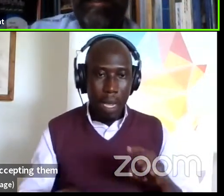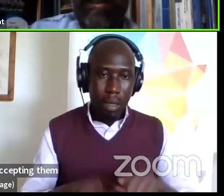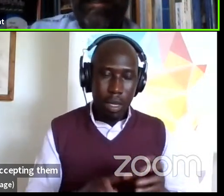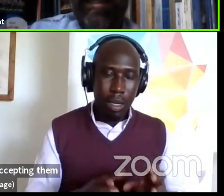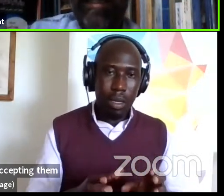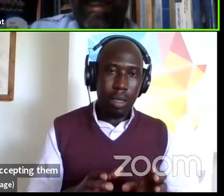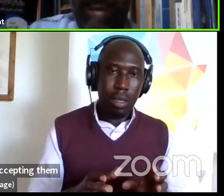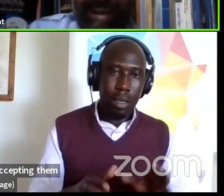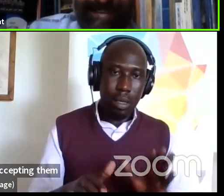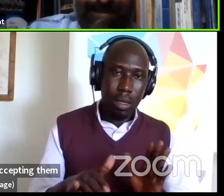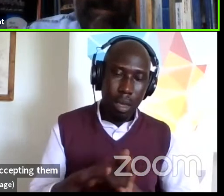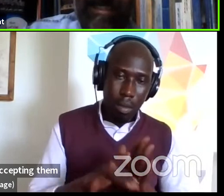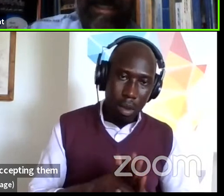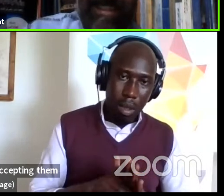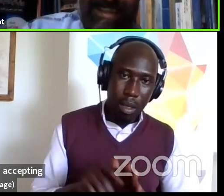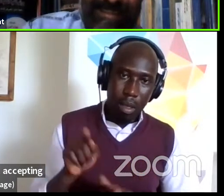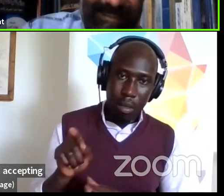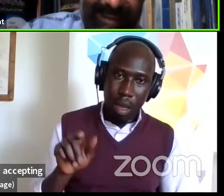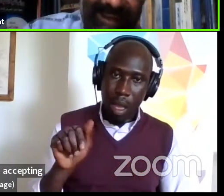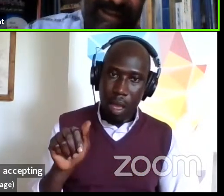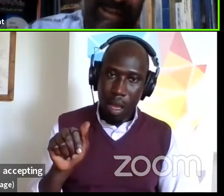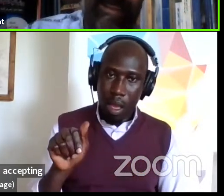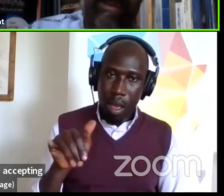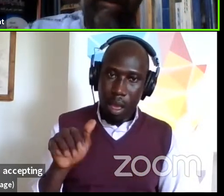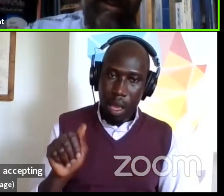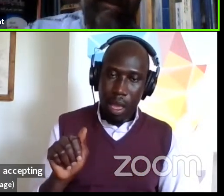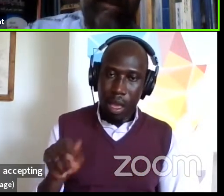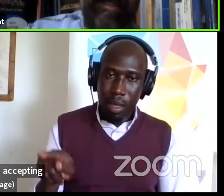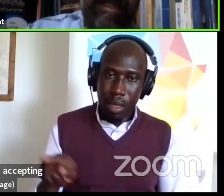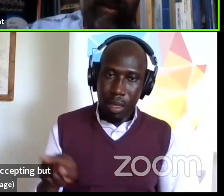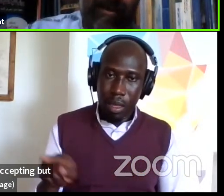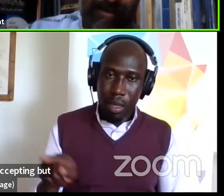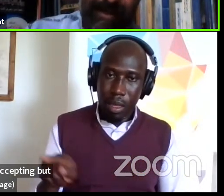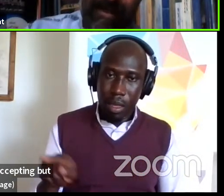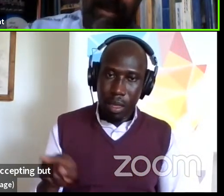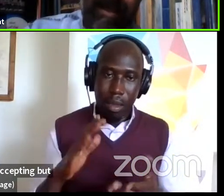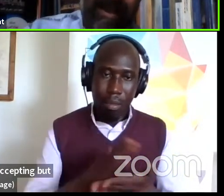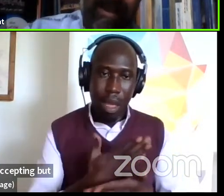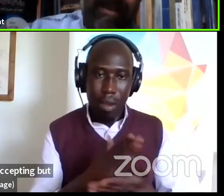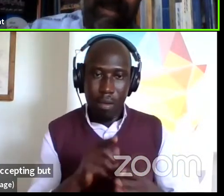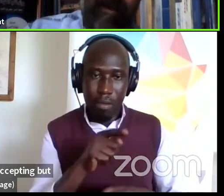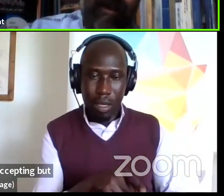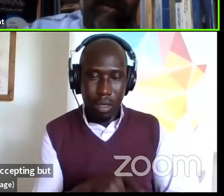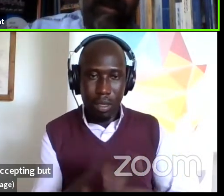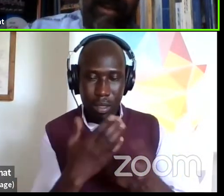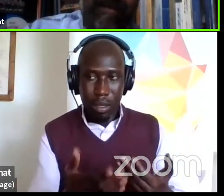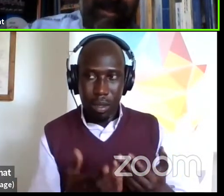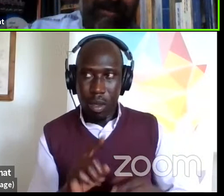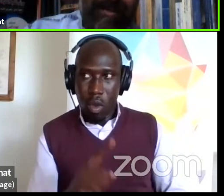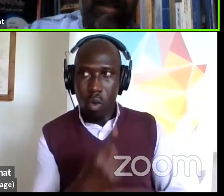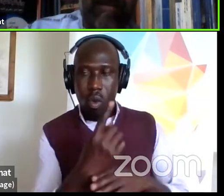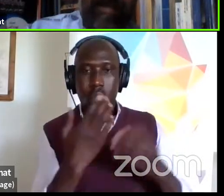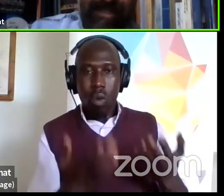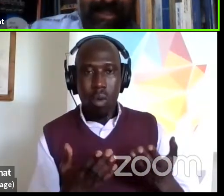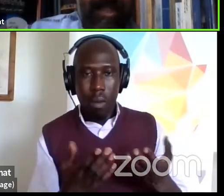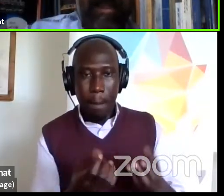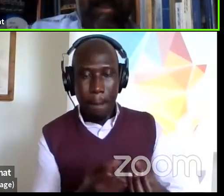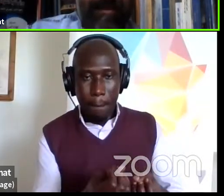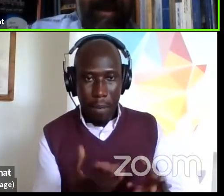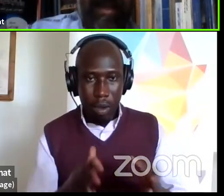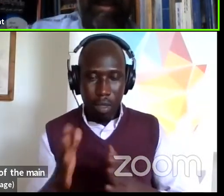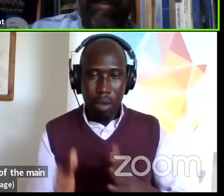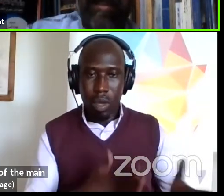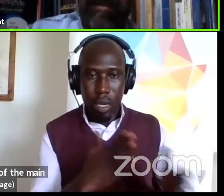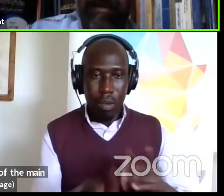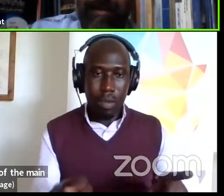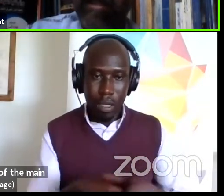is not accepting, but she is like part of this session or one of the main organizers of this session. Thank